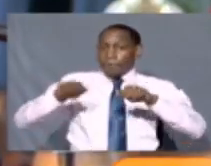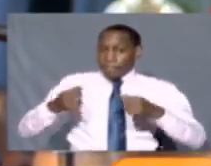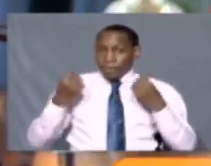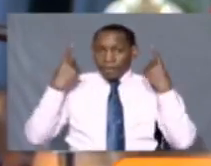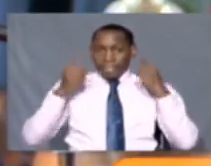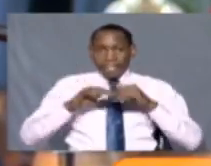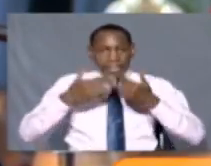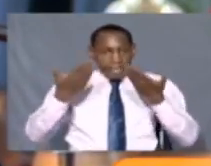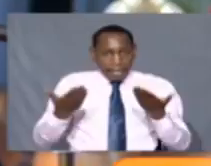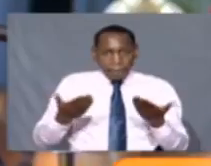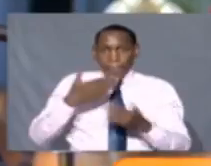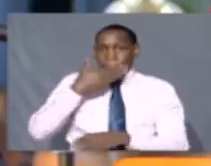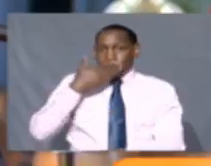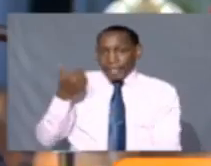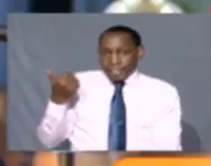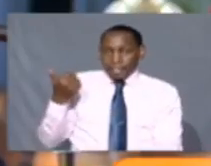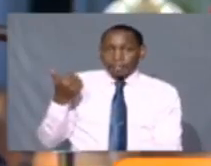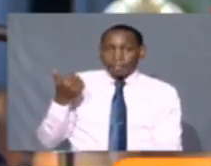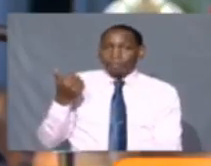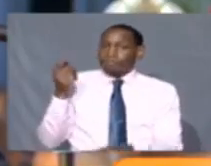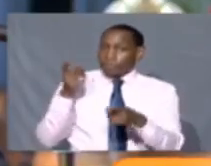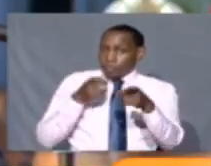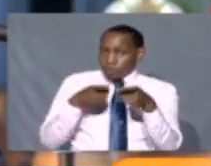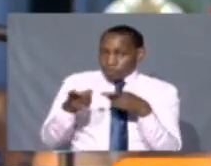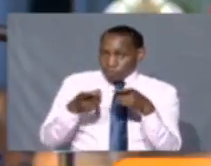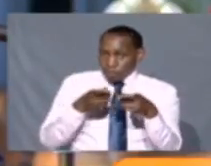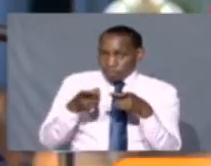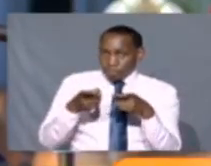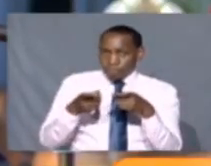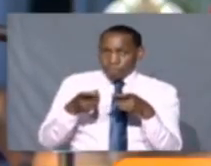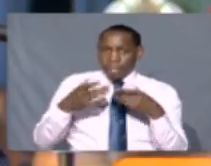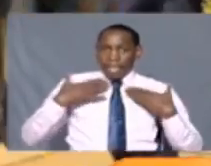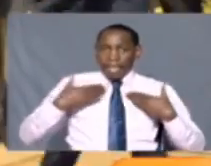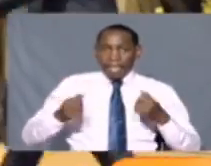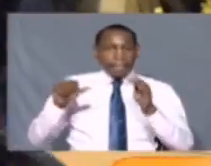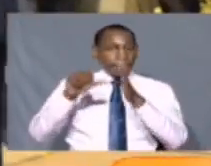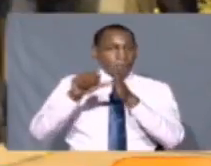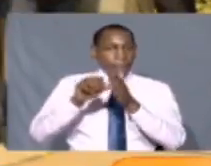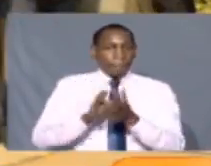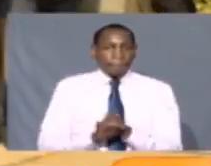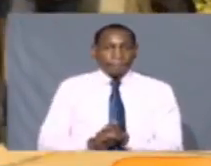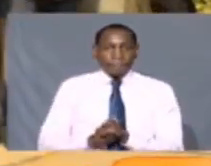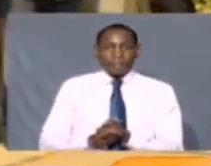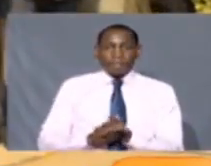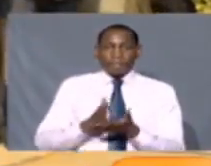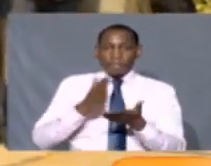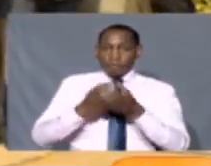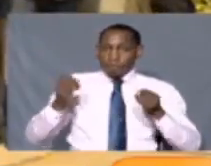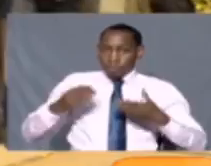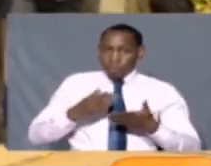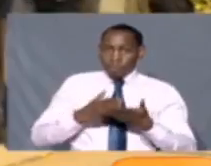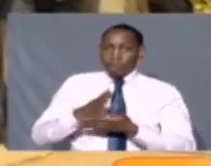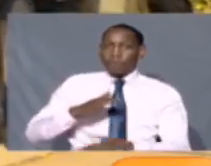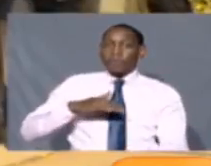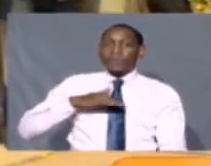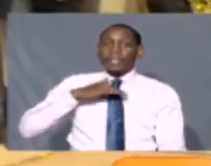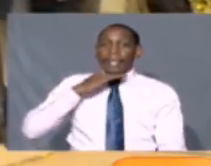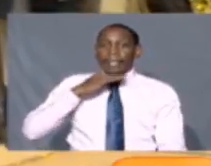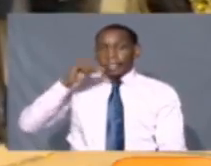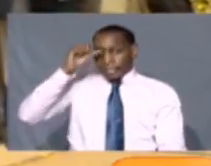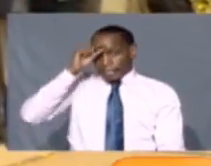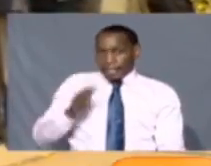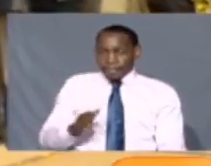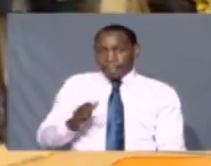understand how to better manage our health issues. Though devastated by the loss of their mother,